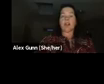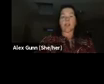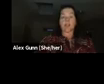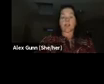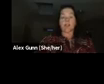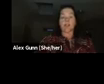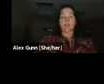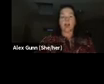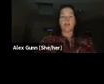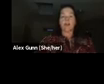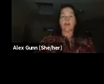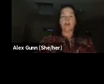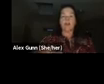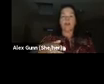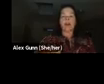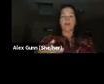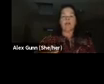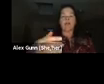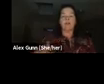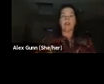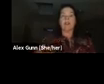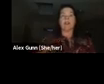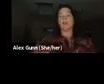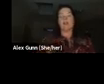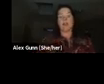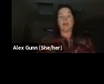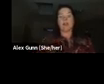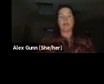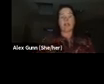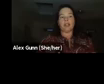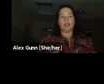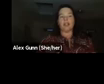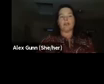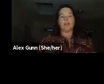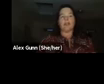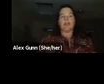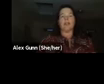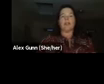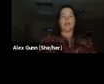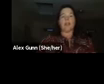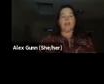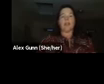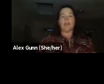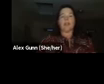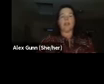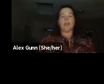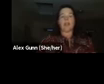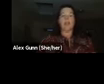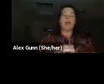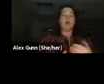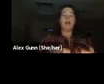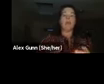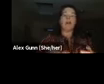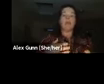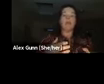gender equity, it means that we now have to address this proliferation of gender experiences and expressions and